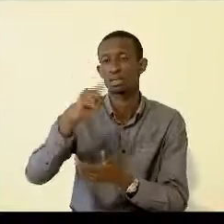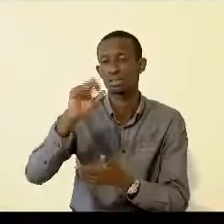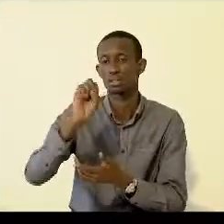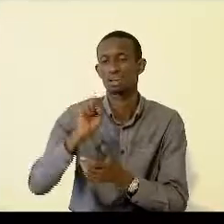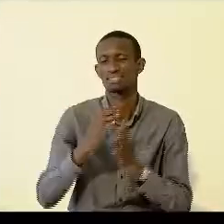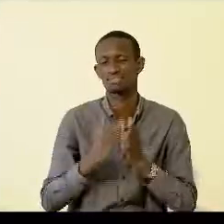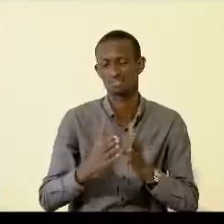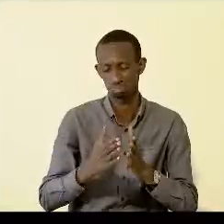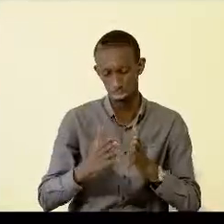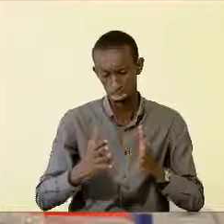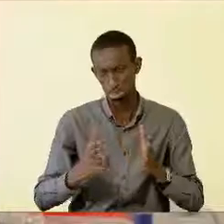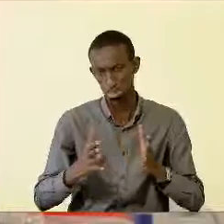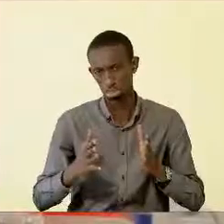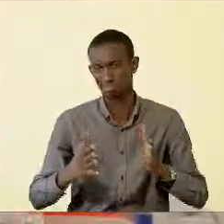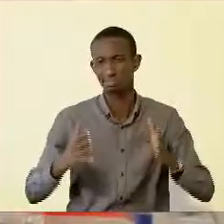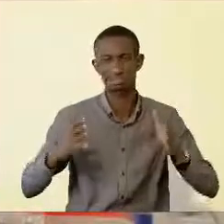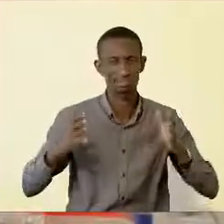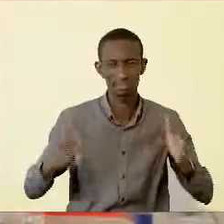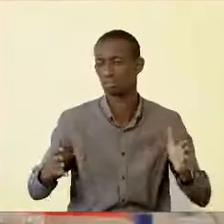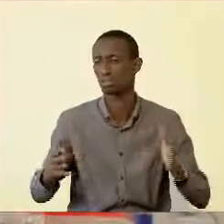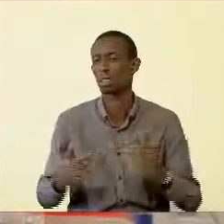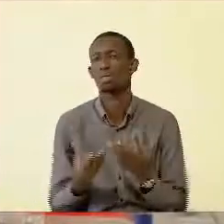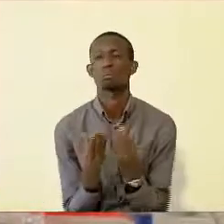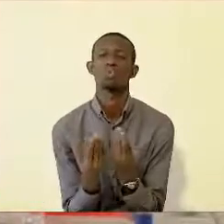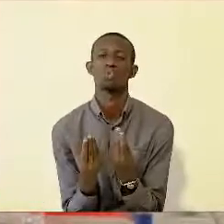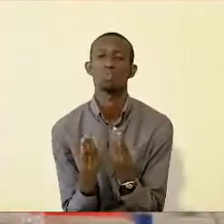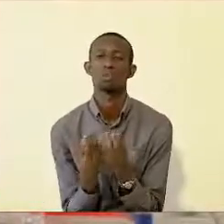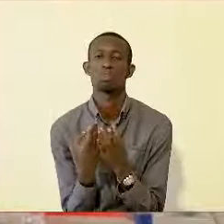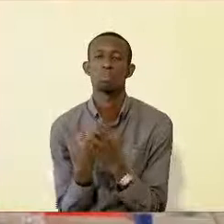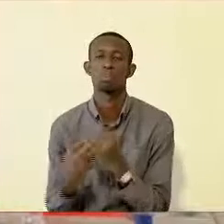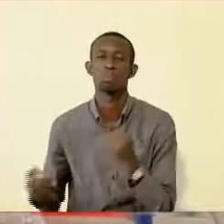it is very easy to lose the electron.